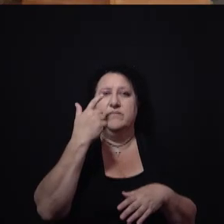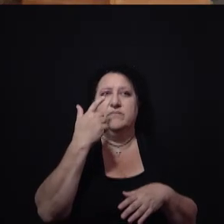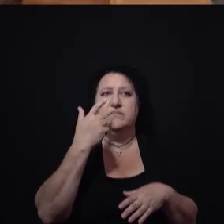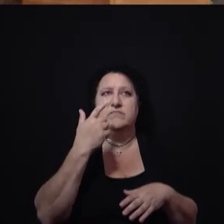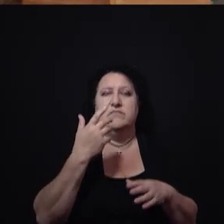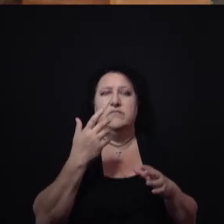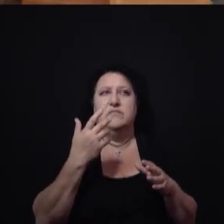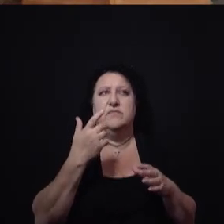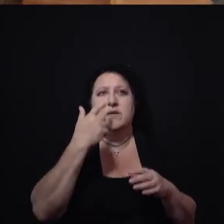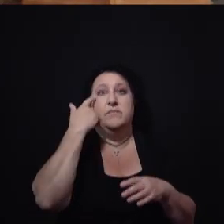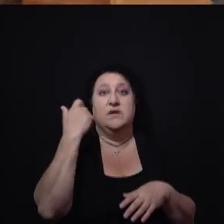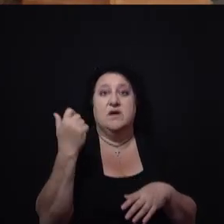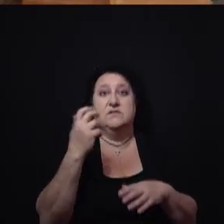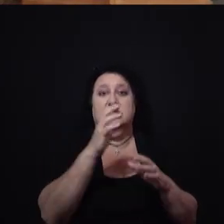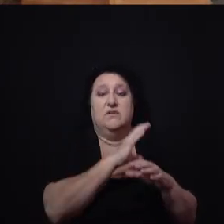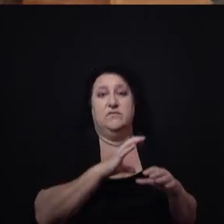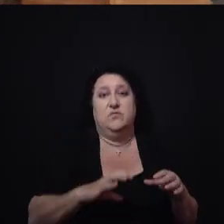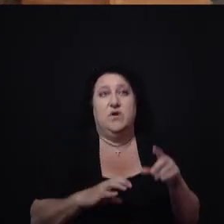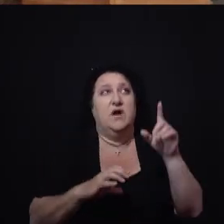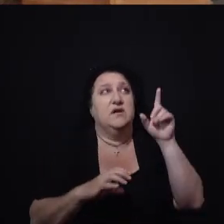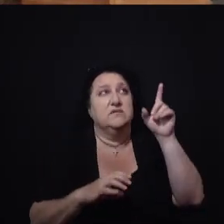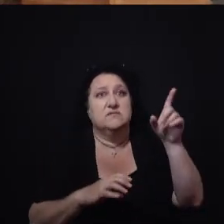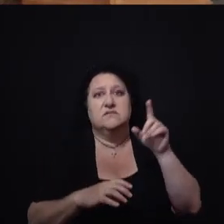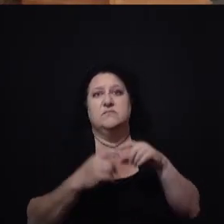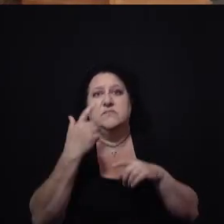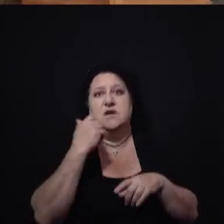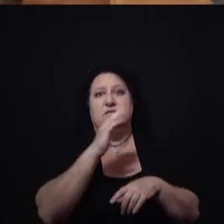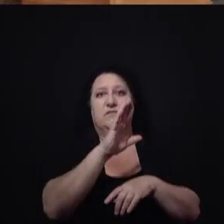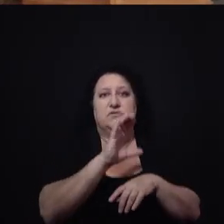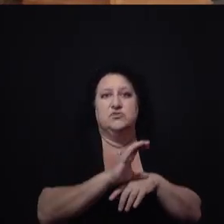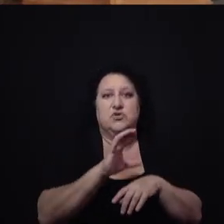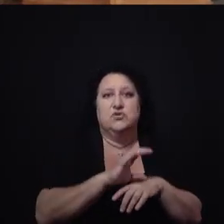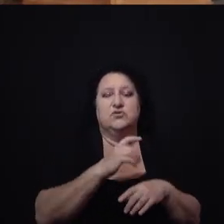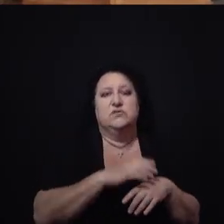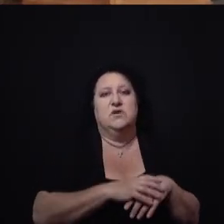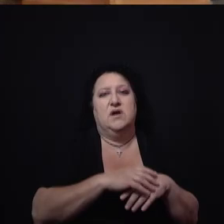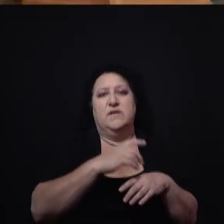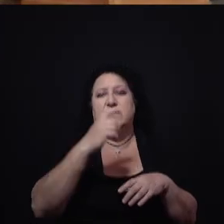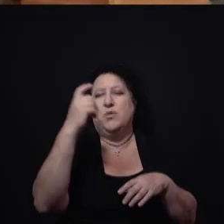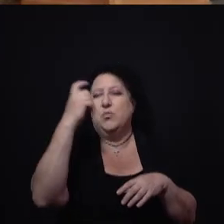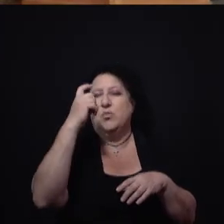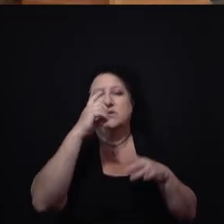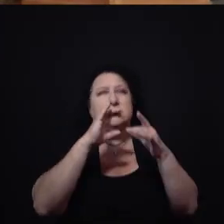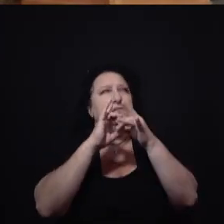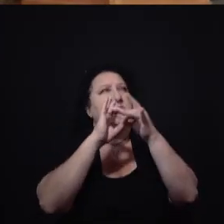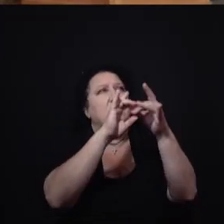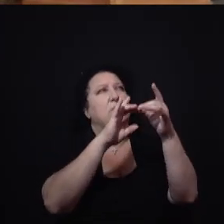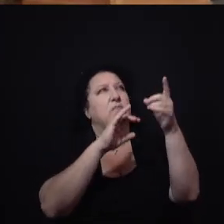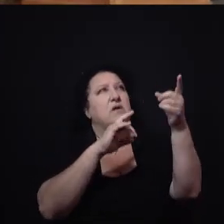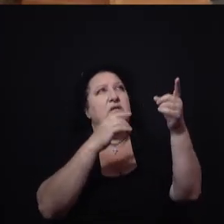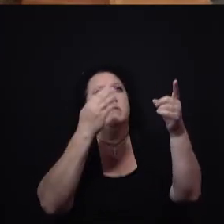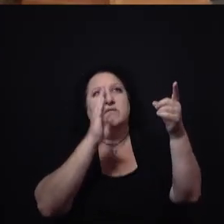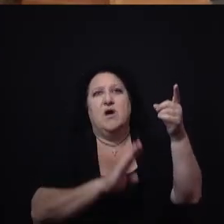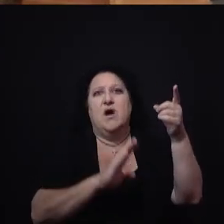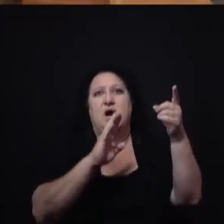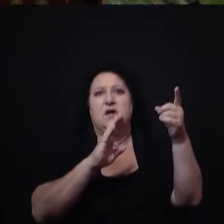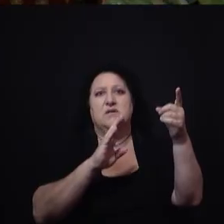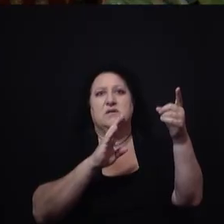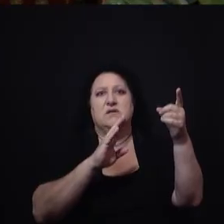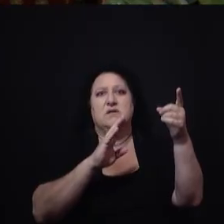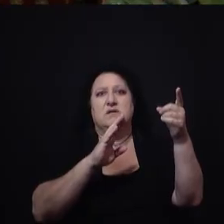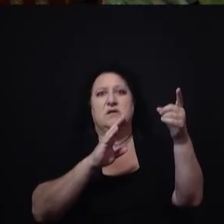through his church, the wisdom of God in its rich variety might now be made known to the rulers and authorities in heavenly